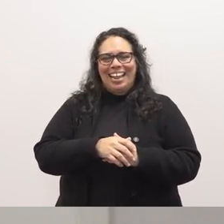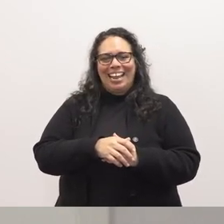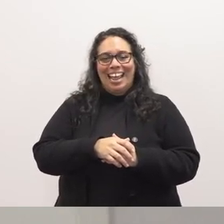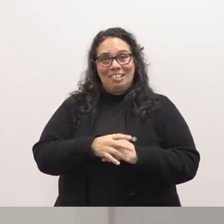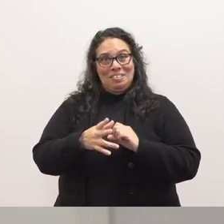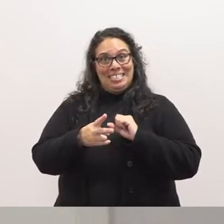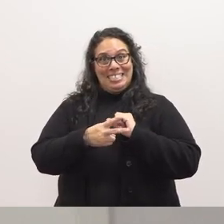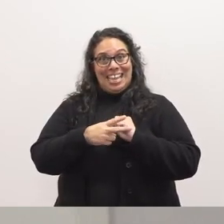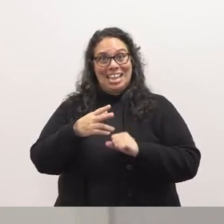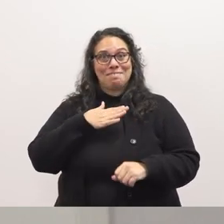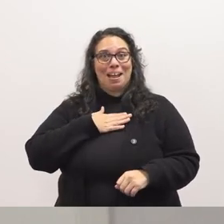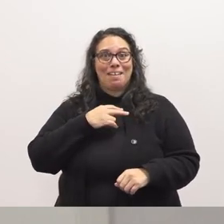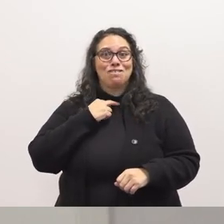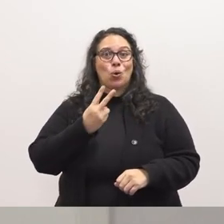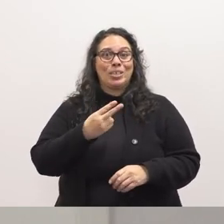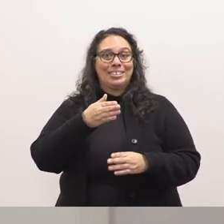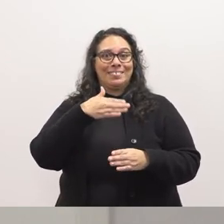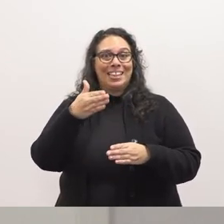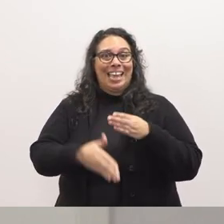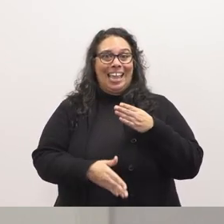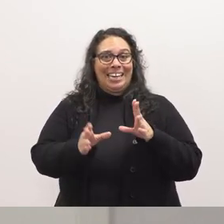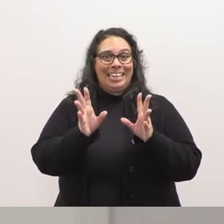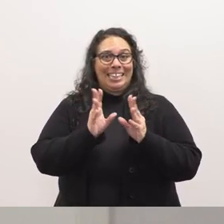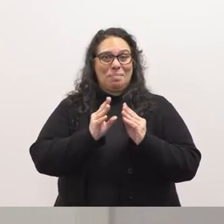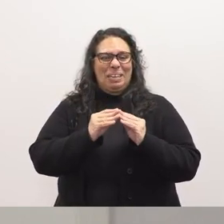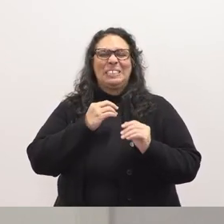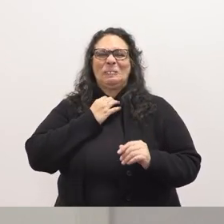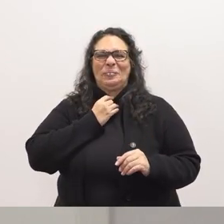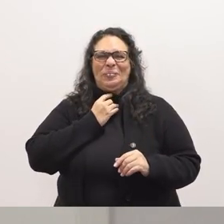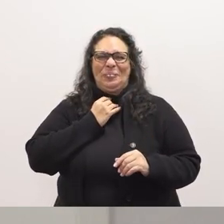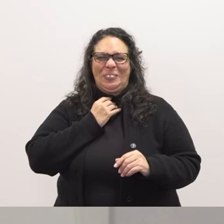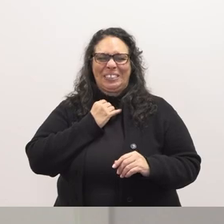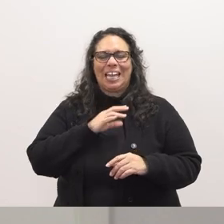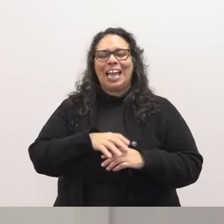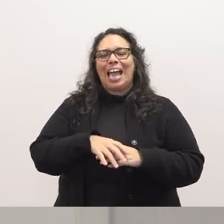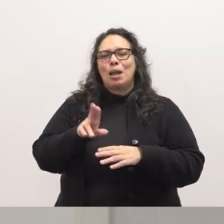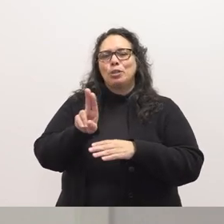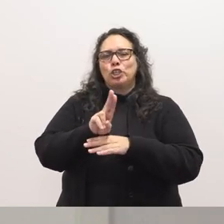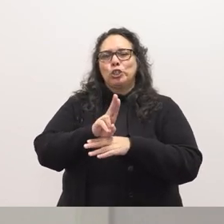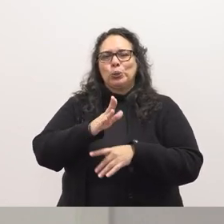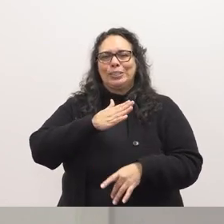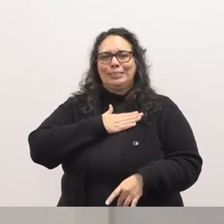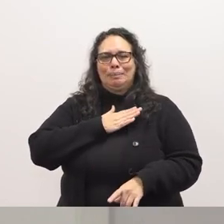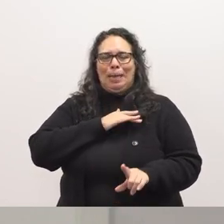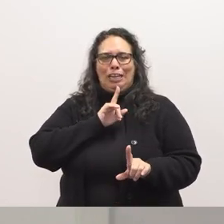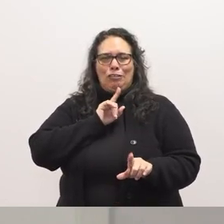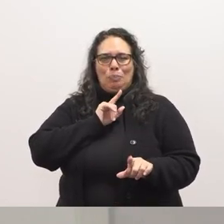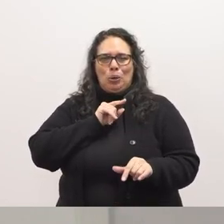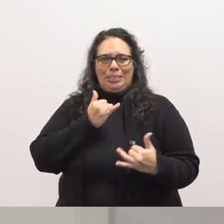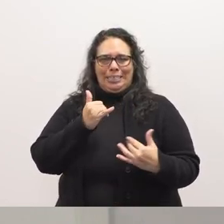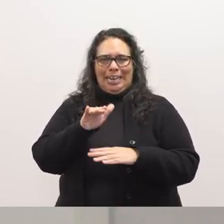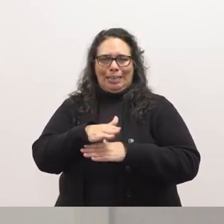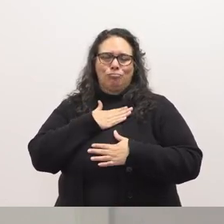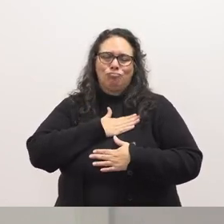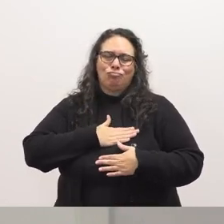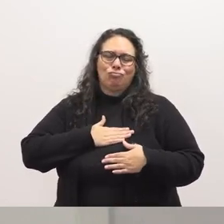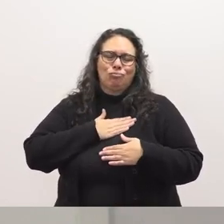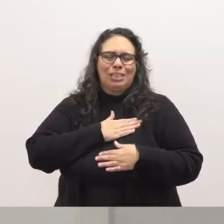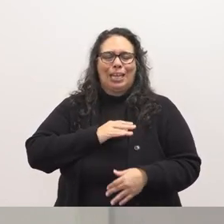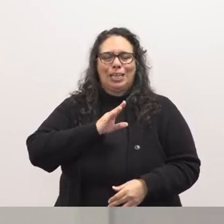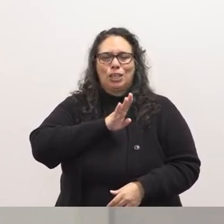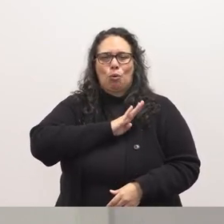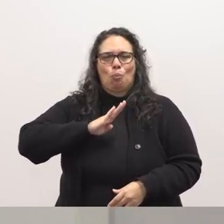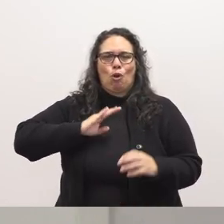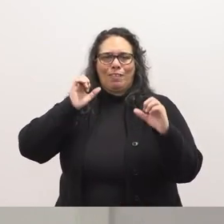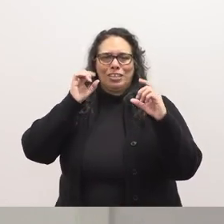voice for the end of the meeting, and this is an opportunity I'm going to use my superintendent's report tonight to appreciate the Board of Education.